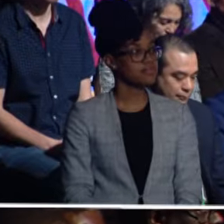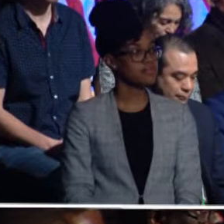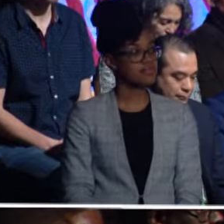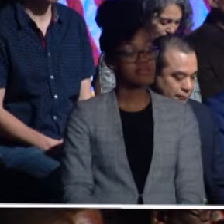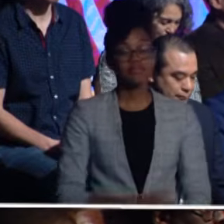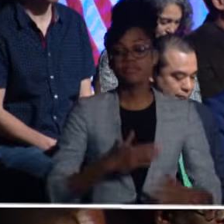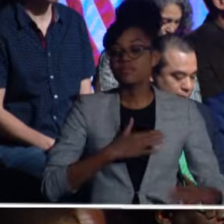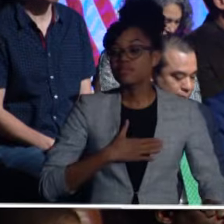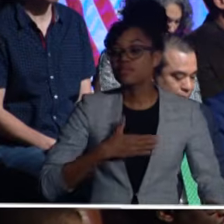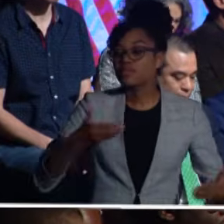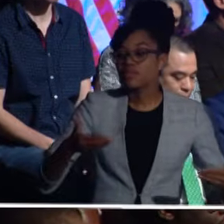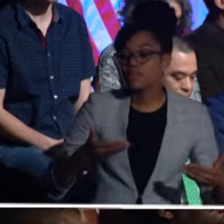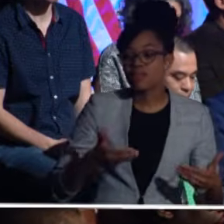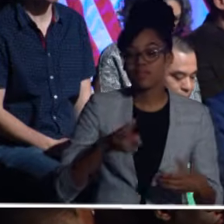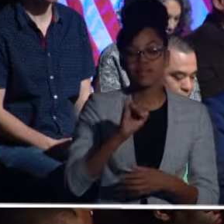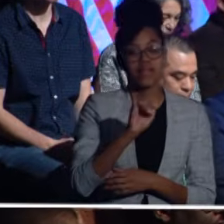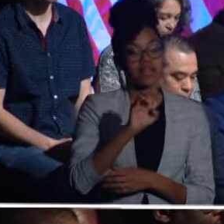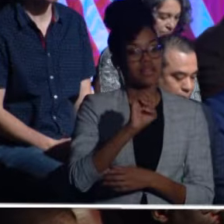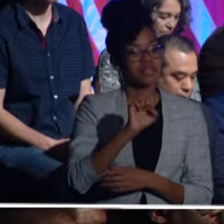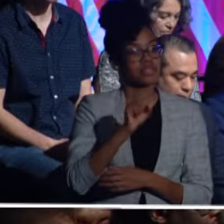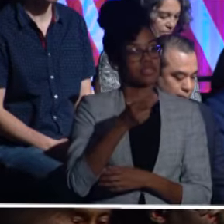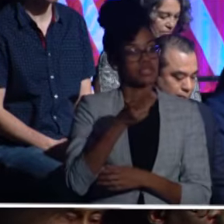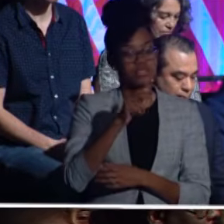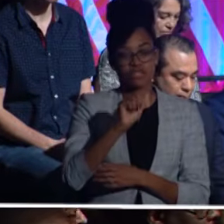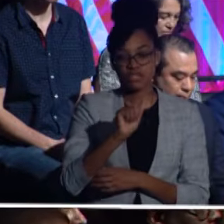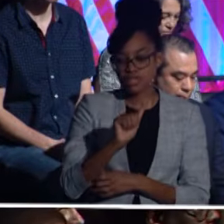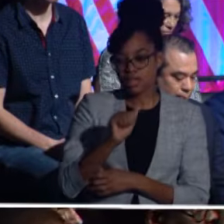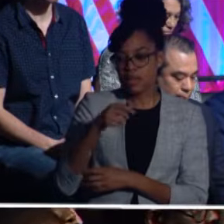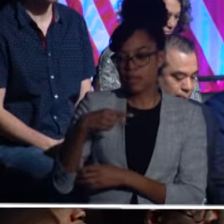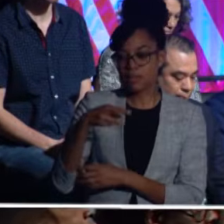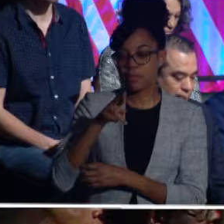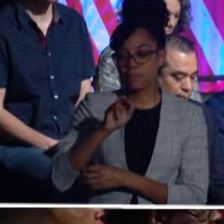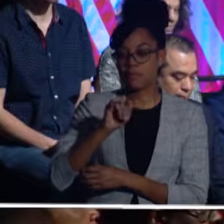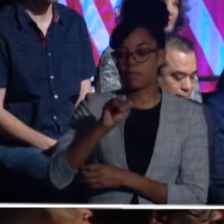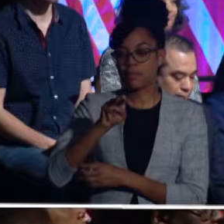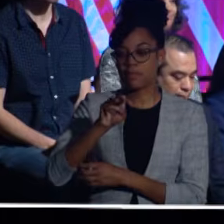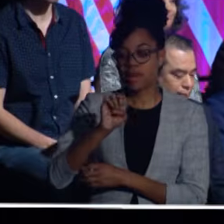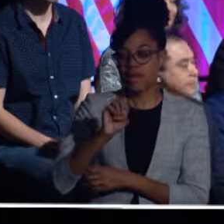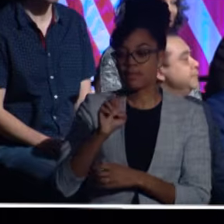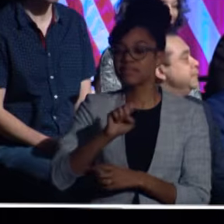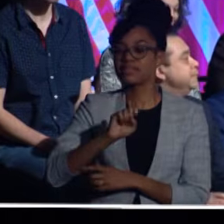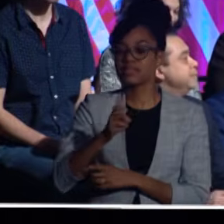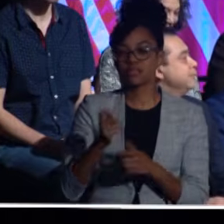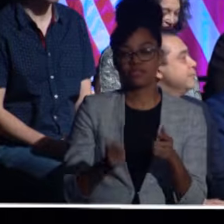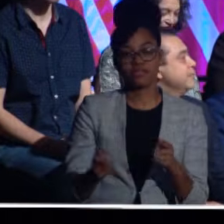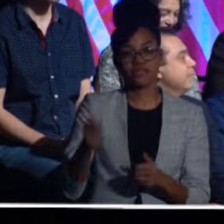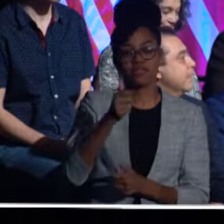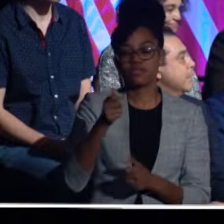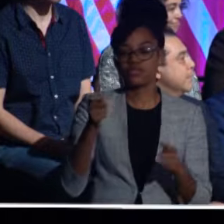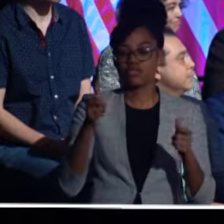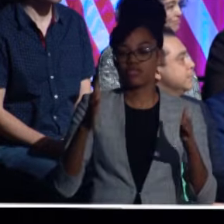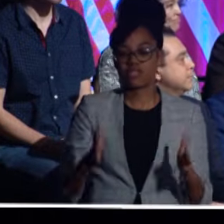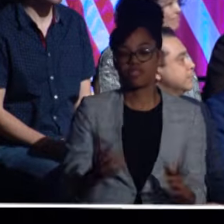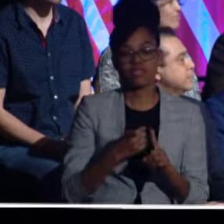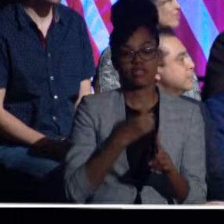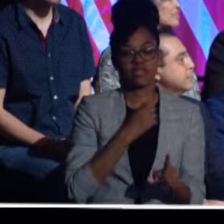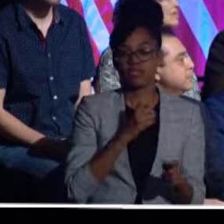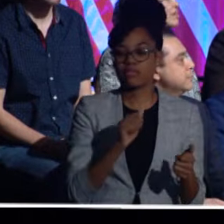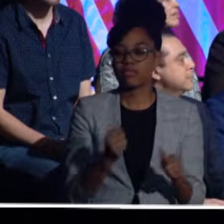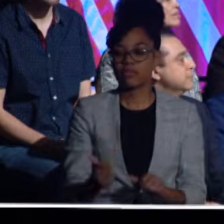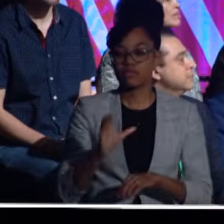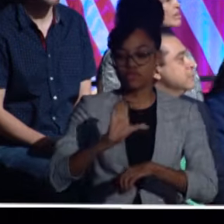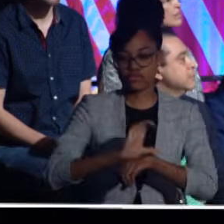Please welcome Aisha Prime, from Executive Director of Baraka, Inc., from the Calvary Baptist Church, Reverend